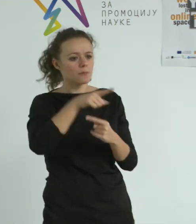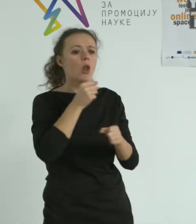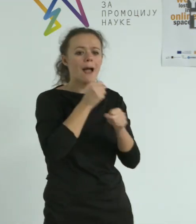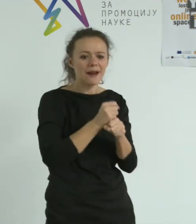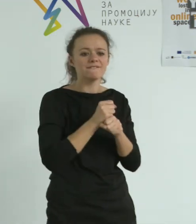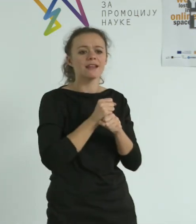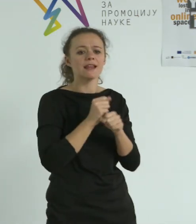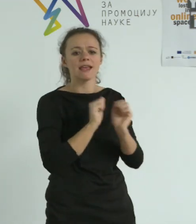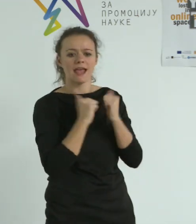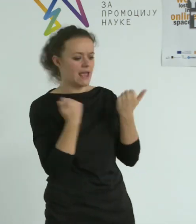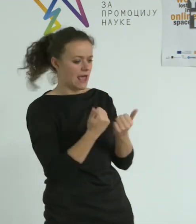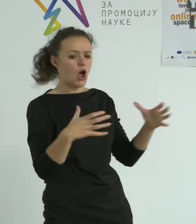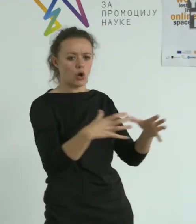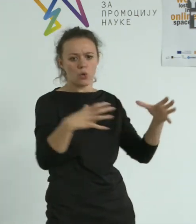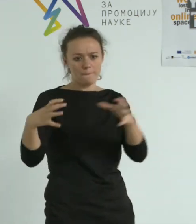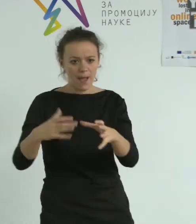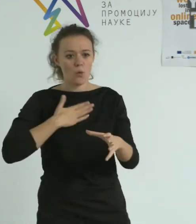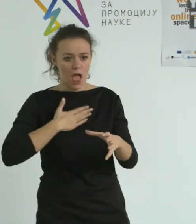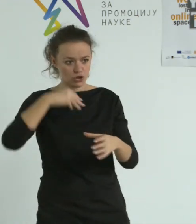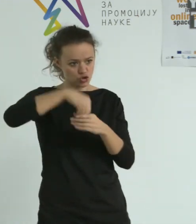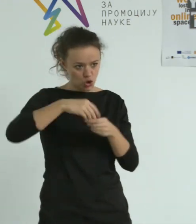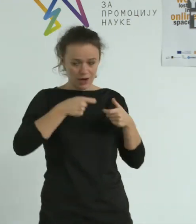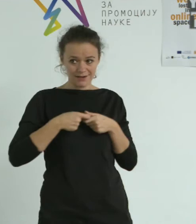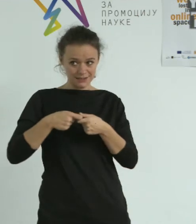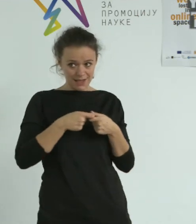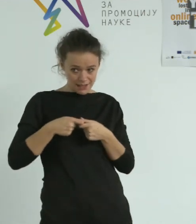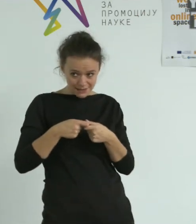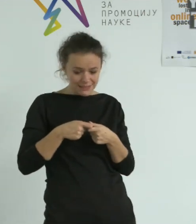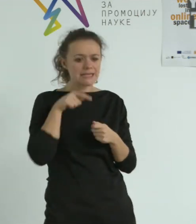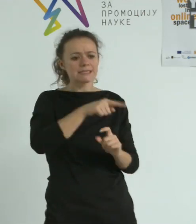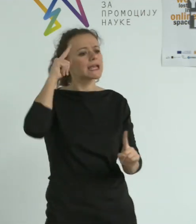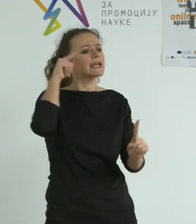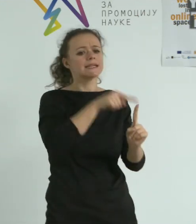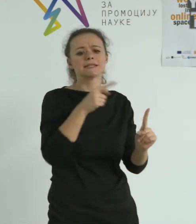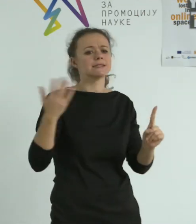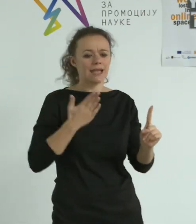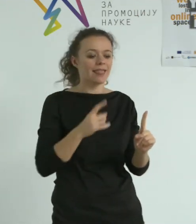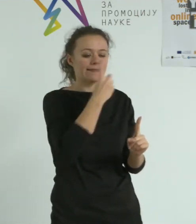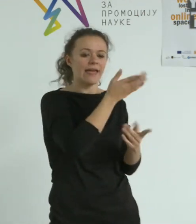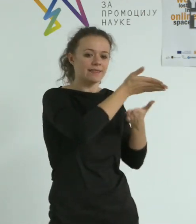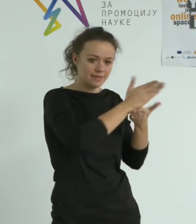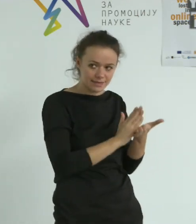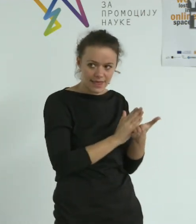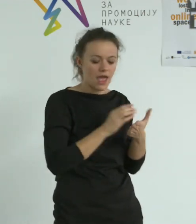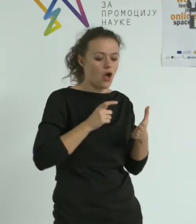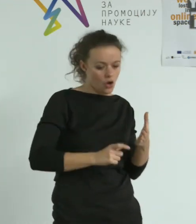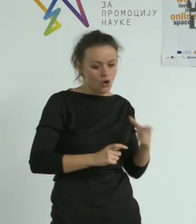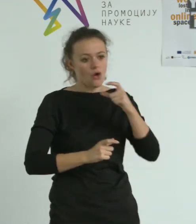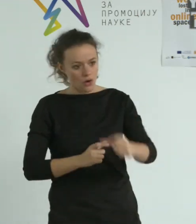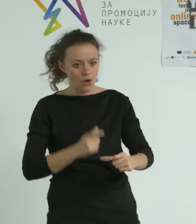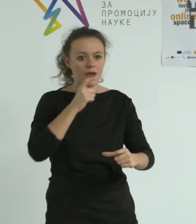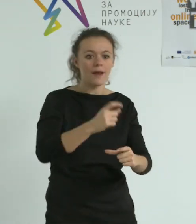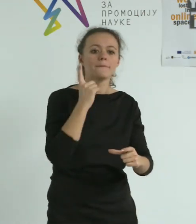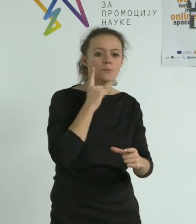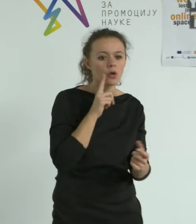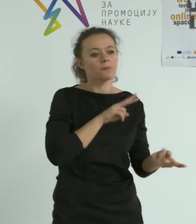workshops in our organization, and we would go part by part, trying to translate,